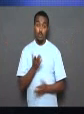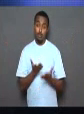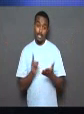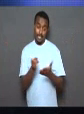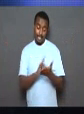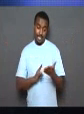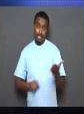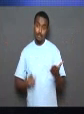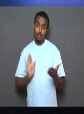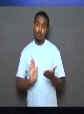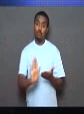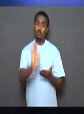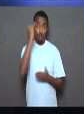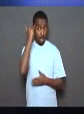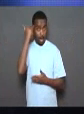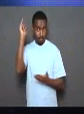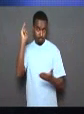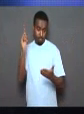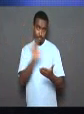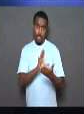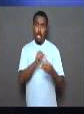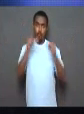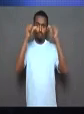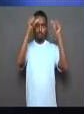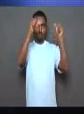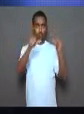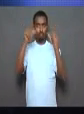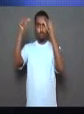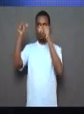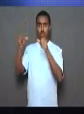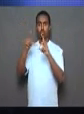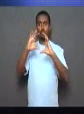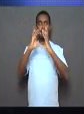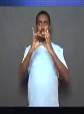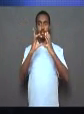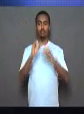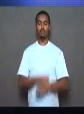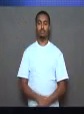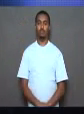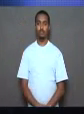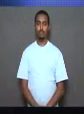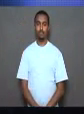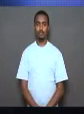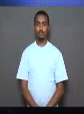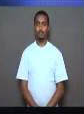You will make a list of your ideas and post them somewhere in the